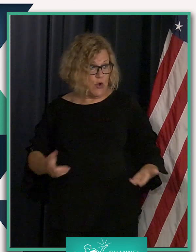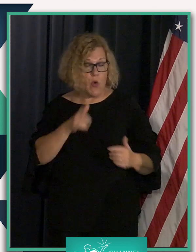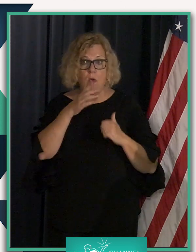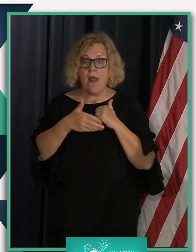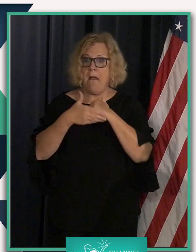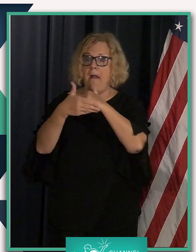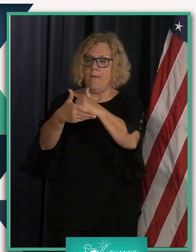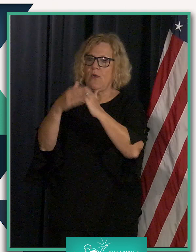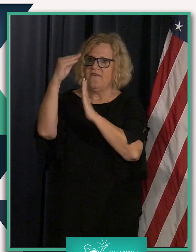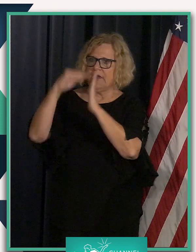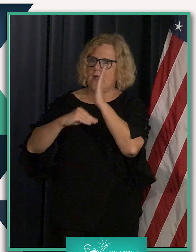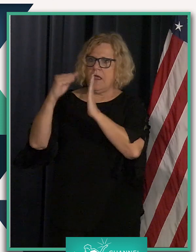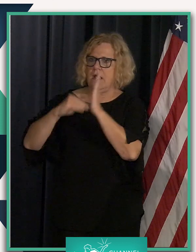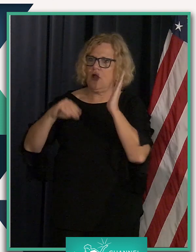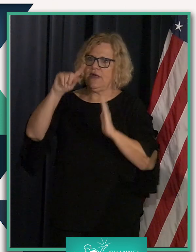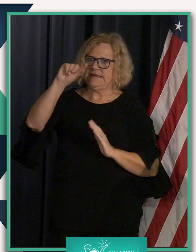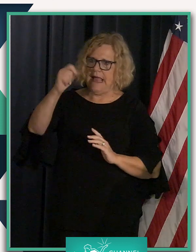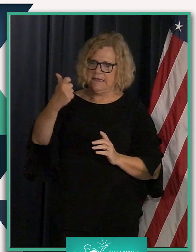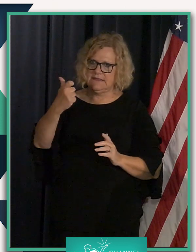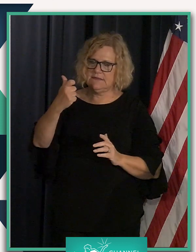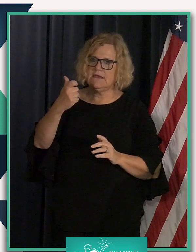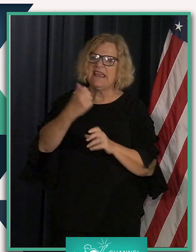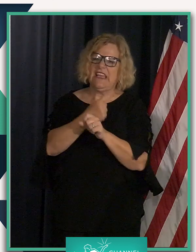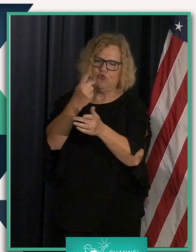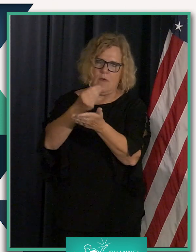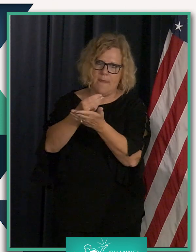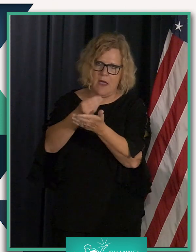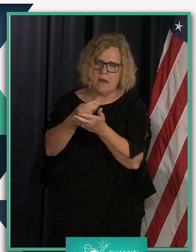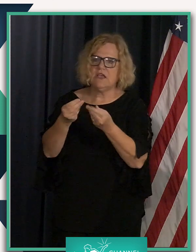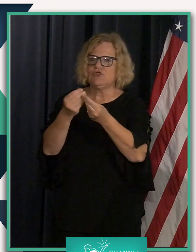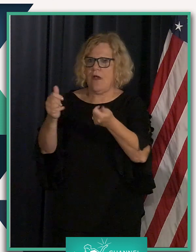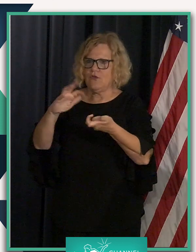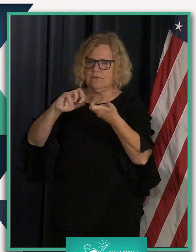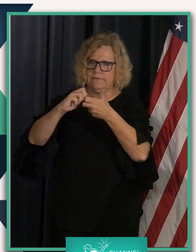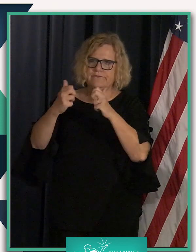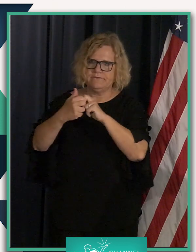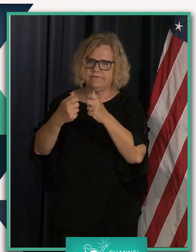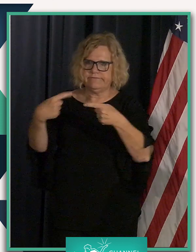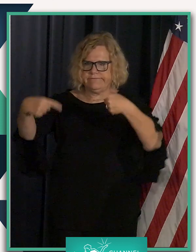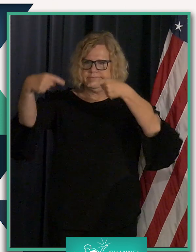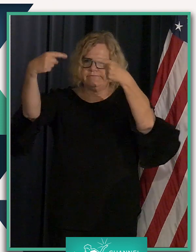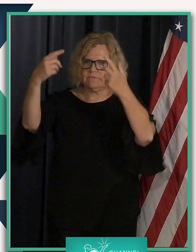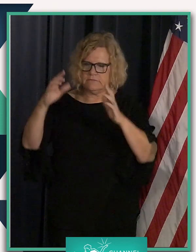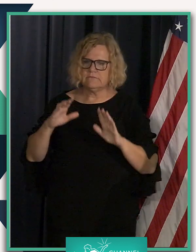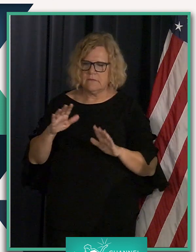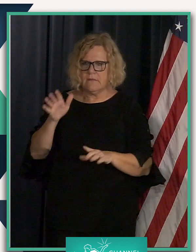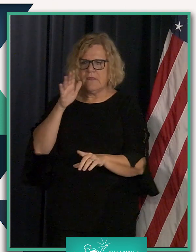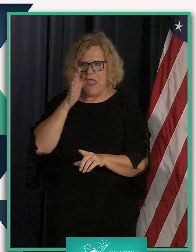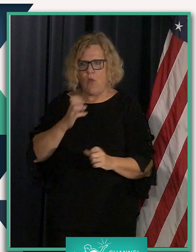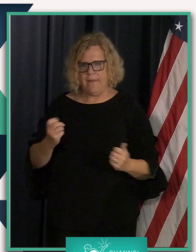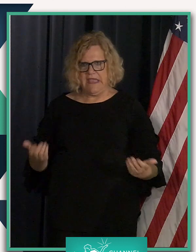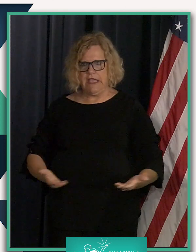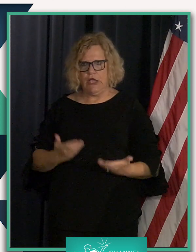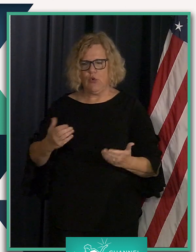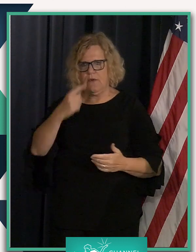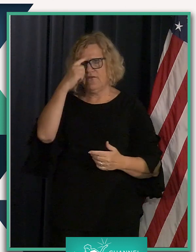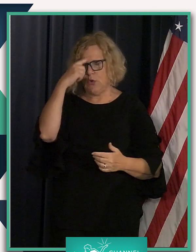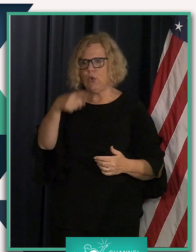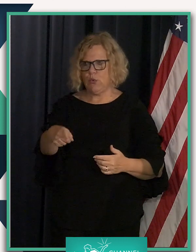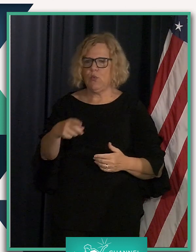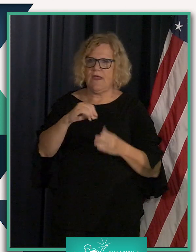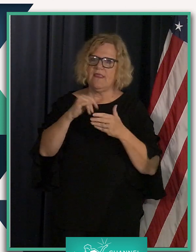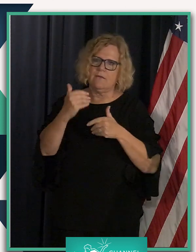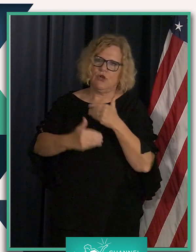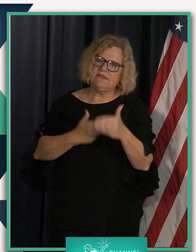you fill out the taxes, get your money, solve your disputes. They're going to be here for you in